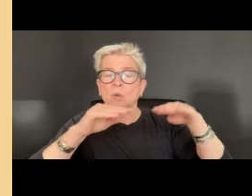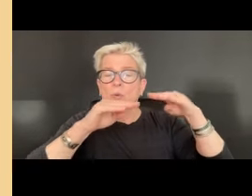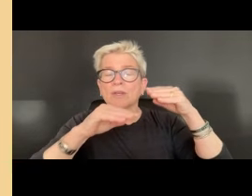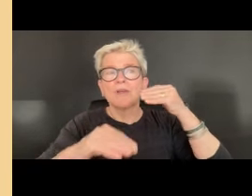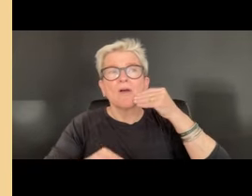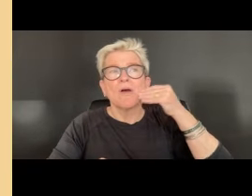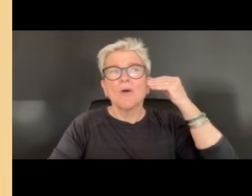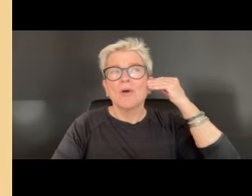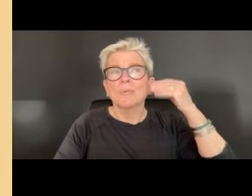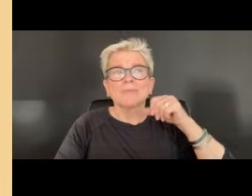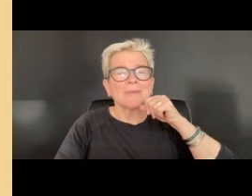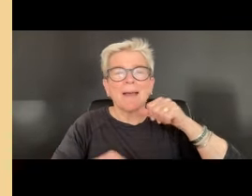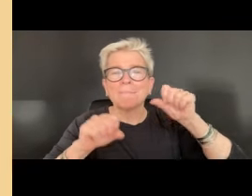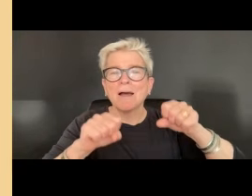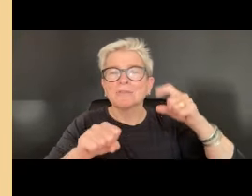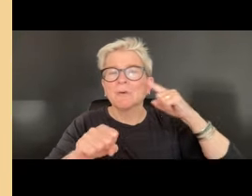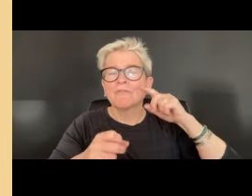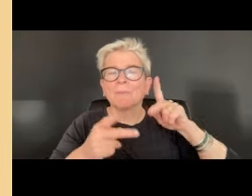whom stairs are difficult.